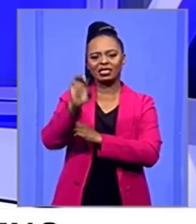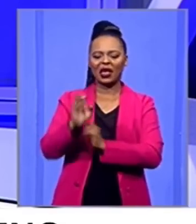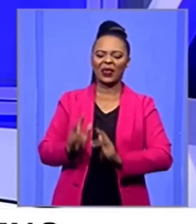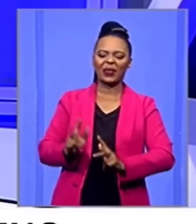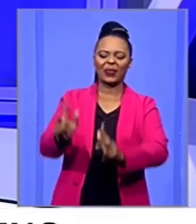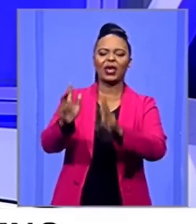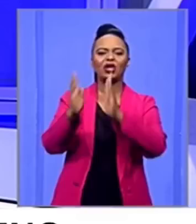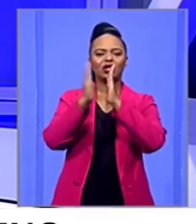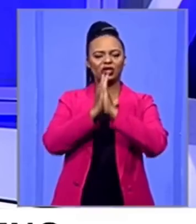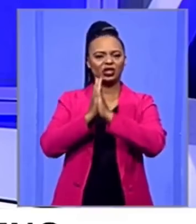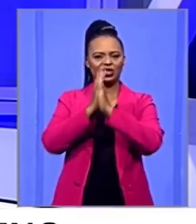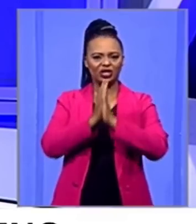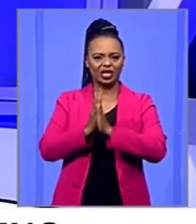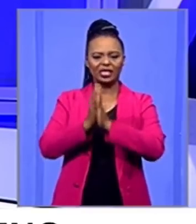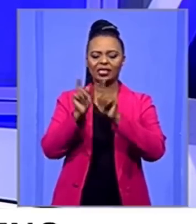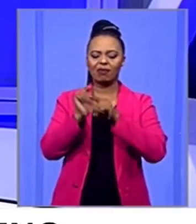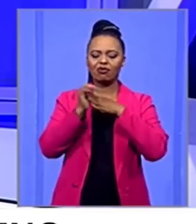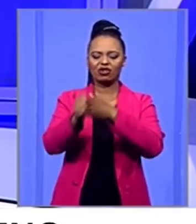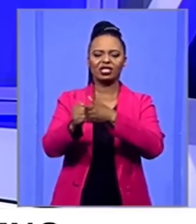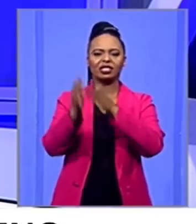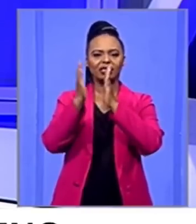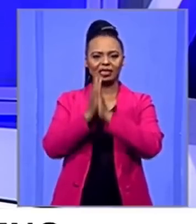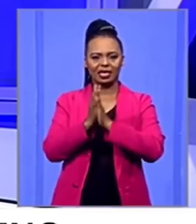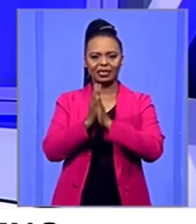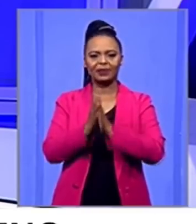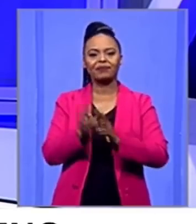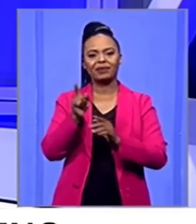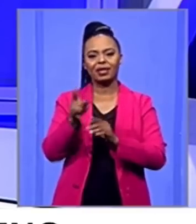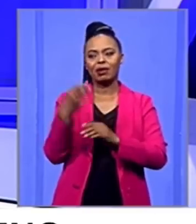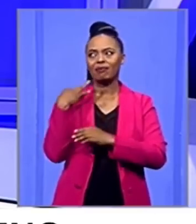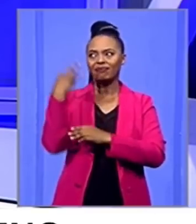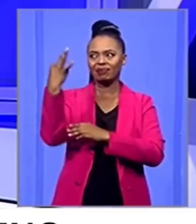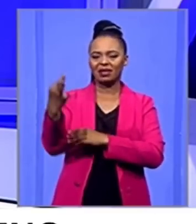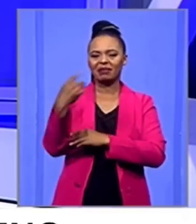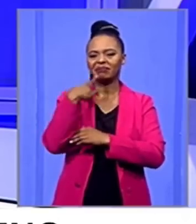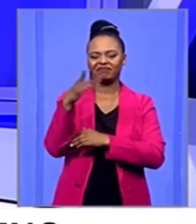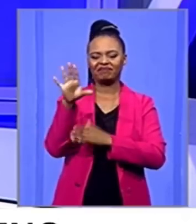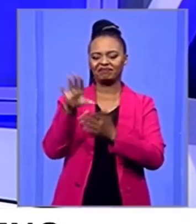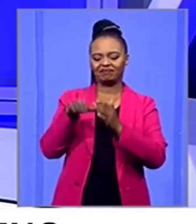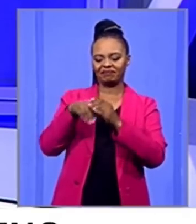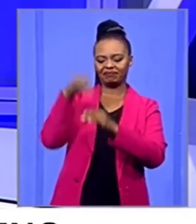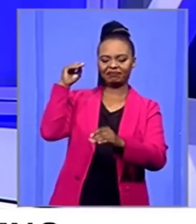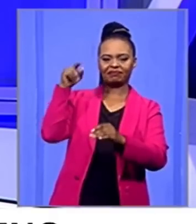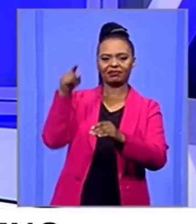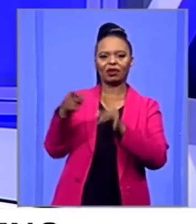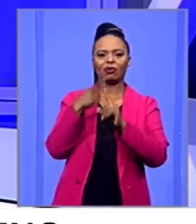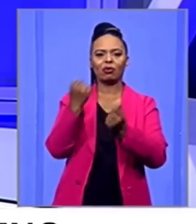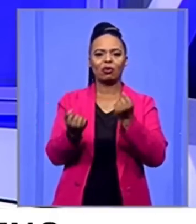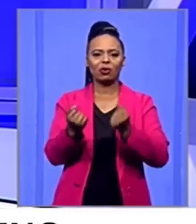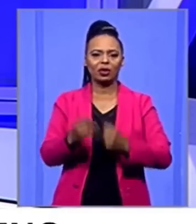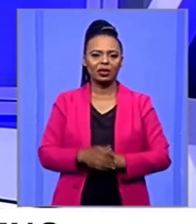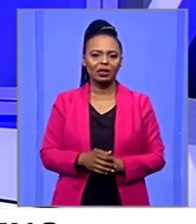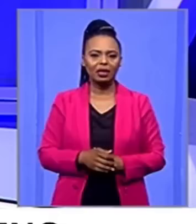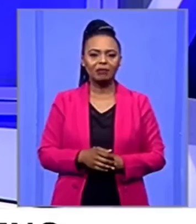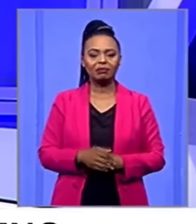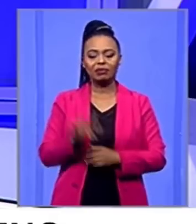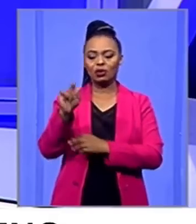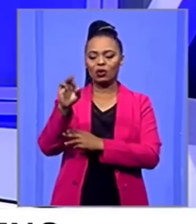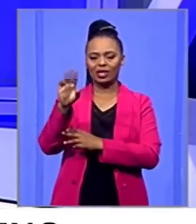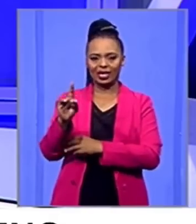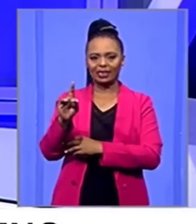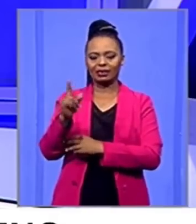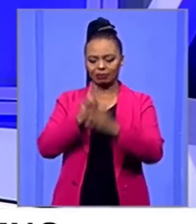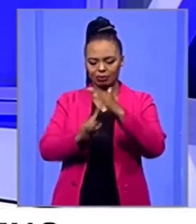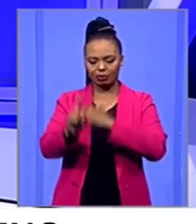bja kereke le go gogela morago kgopelo ya bona ya kgorotsheko. Ge le Leonard Modise yo a dirile go kgopelo